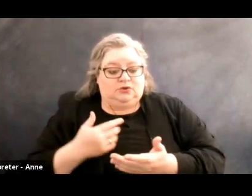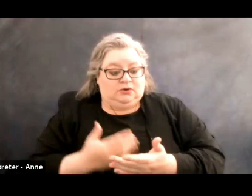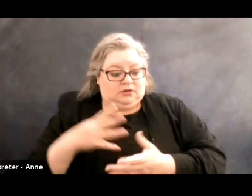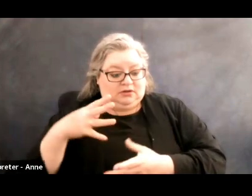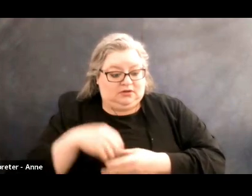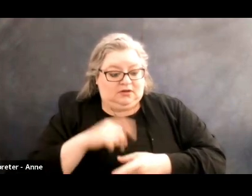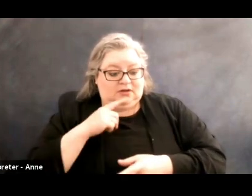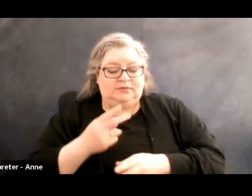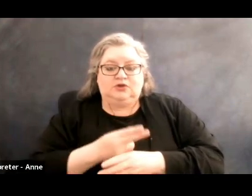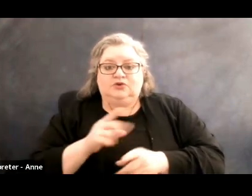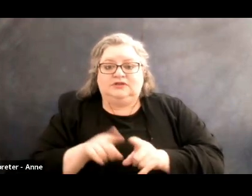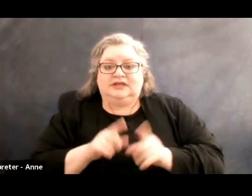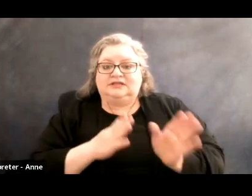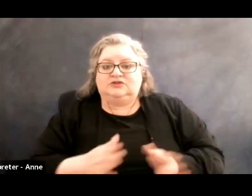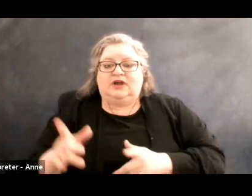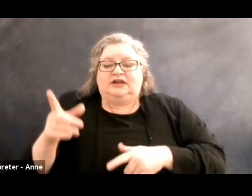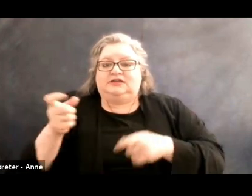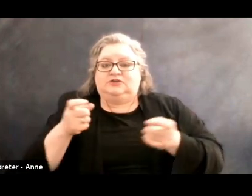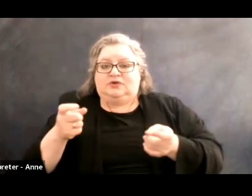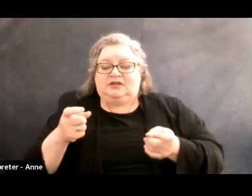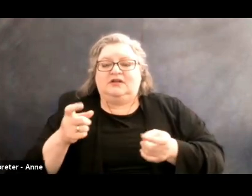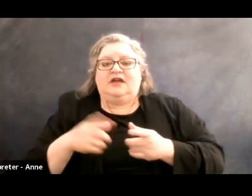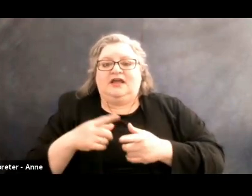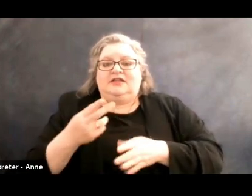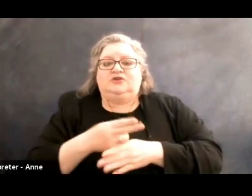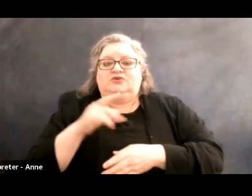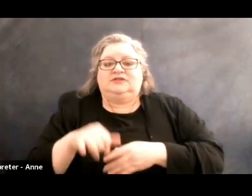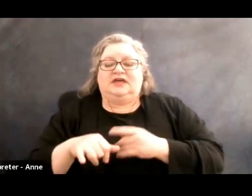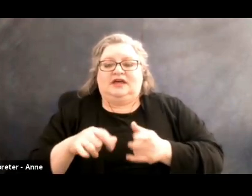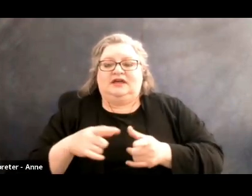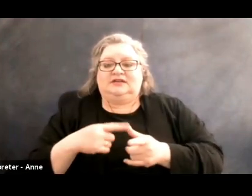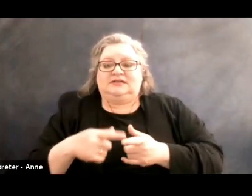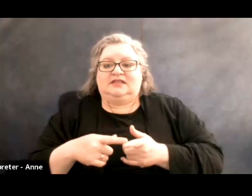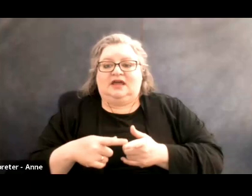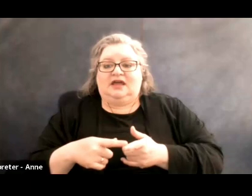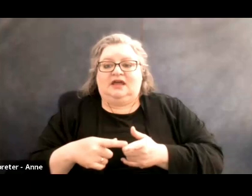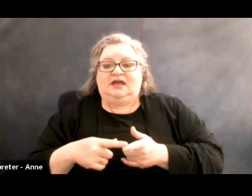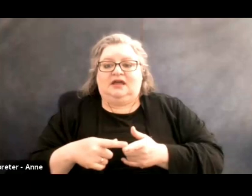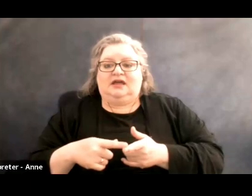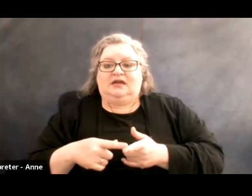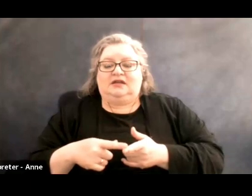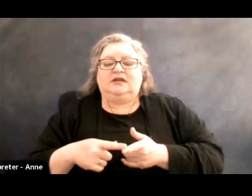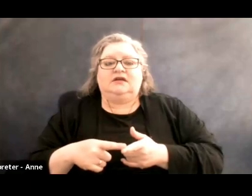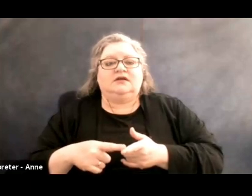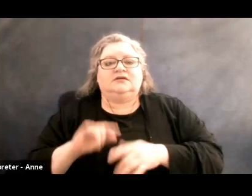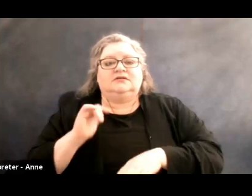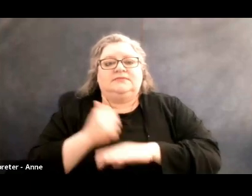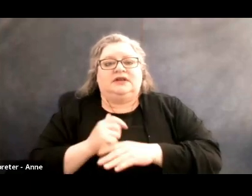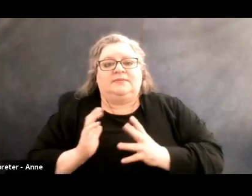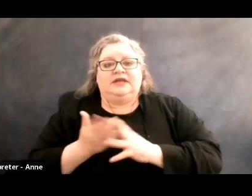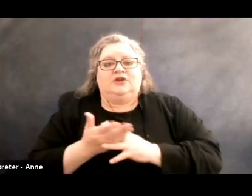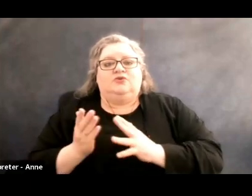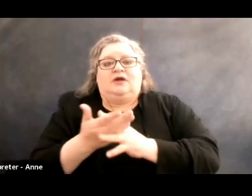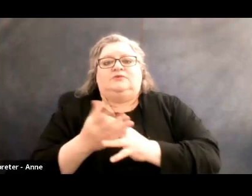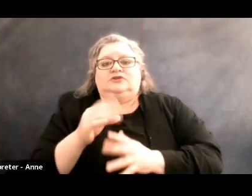regulate. And we use that to then build interruptions. So hopefully we don't